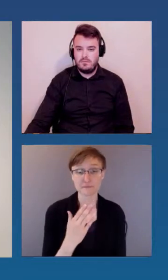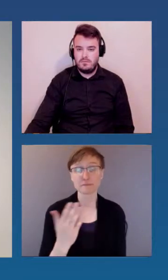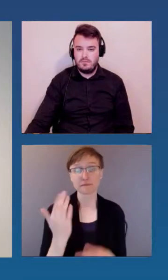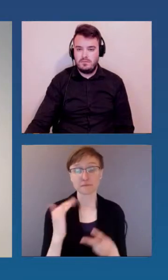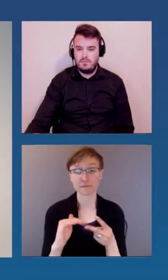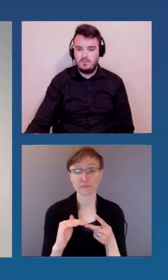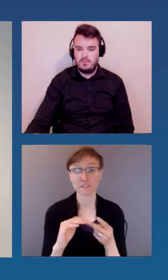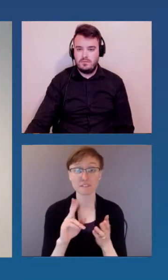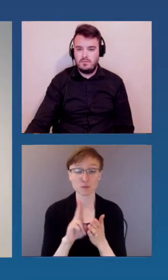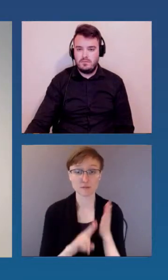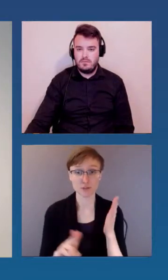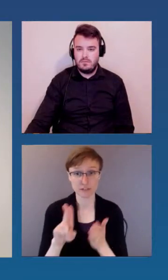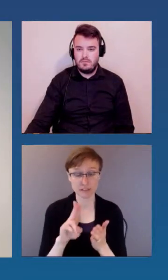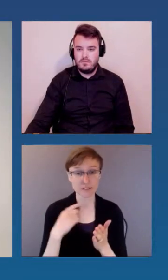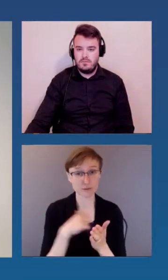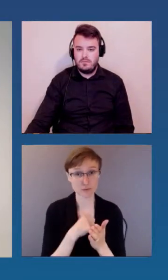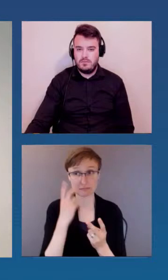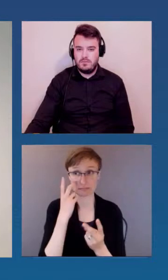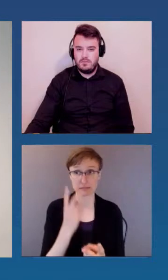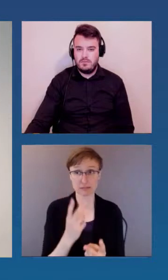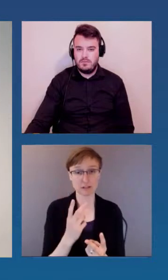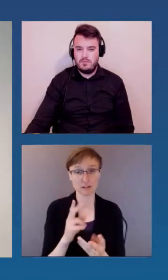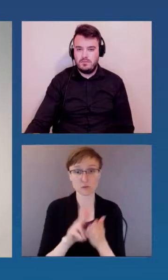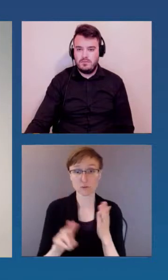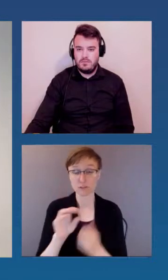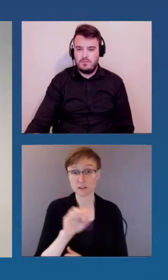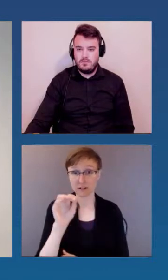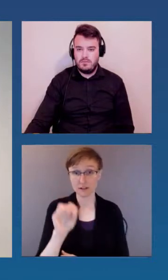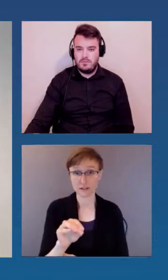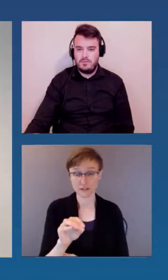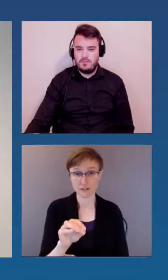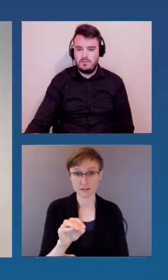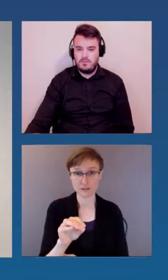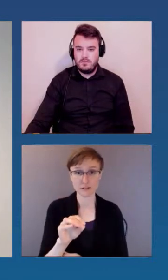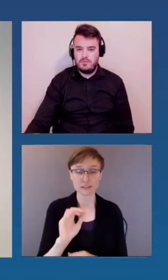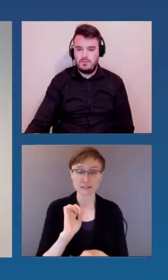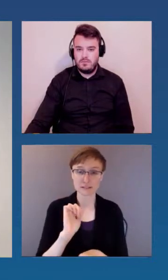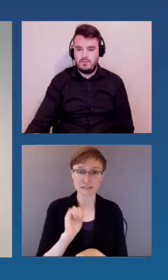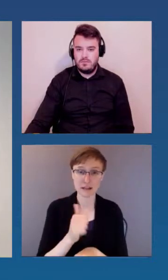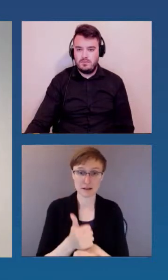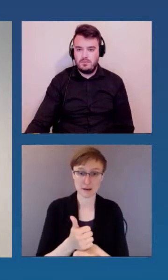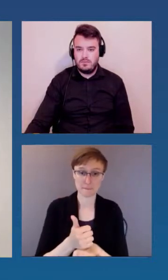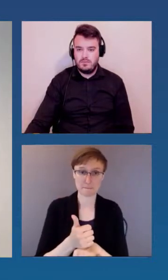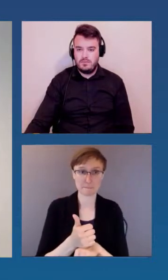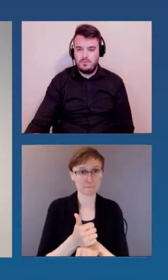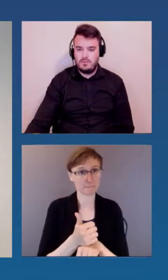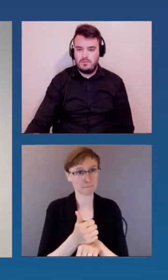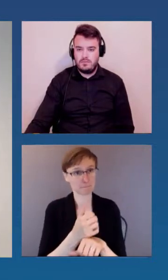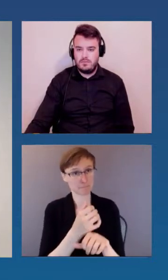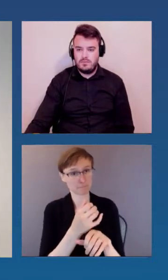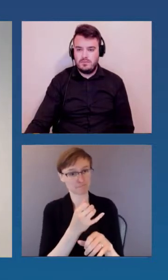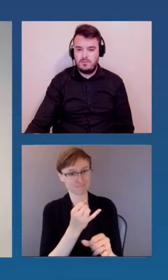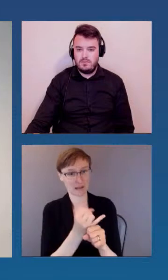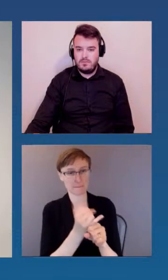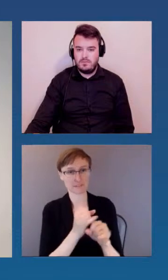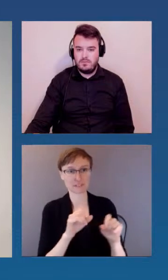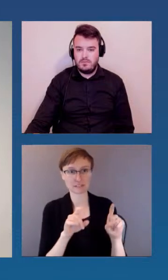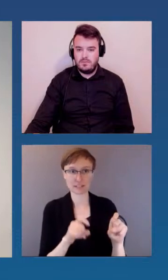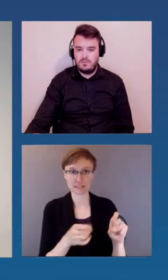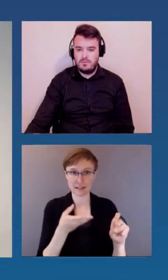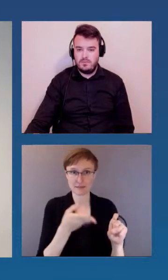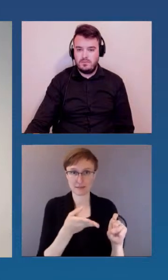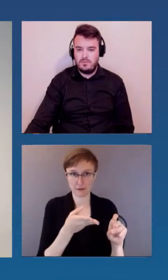have outbreak teams. This is going a bit further with the schools than in the childcare setting, where we will have designated cooperation